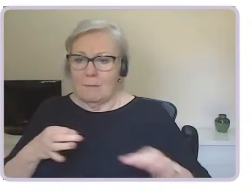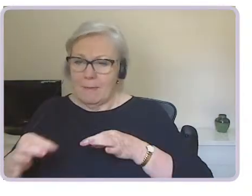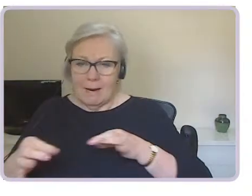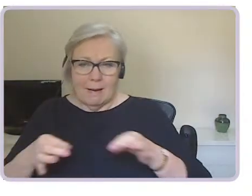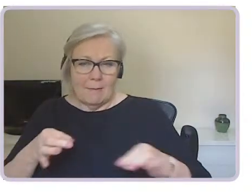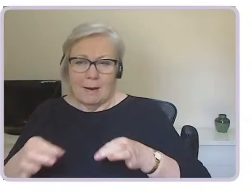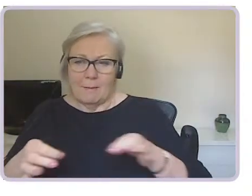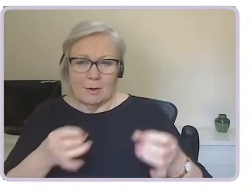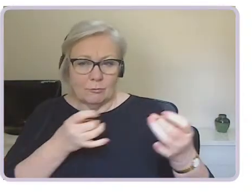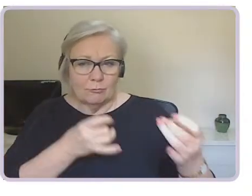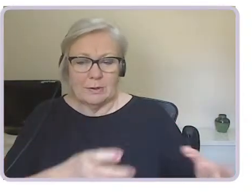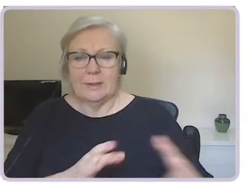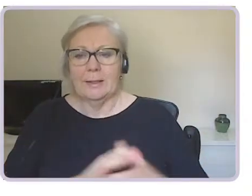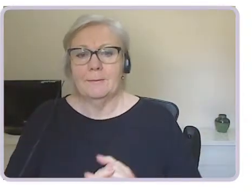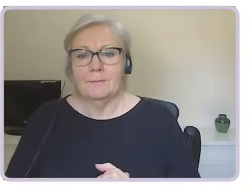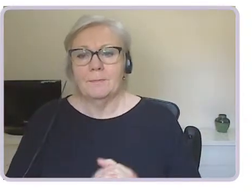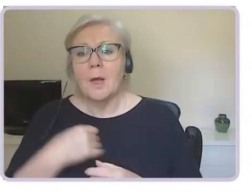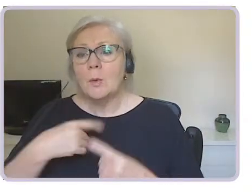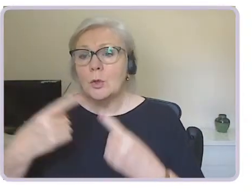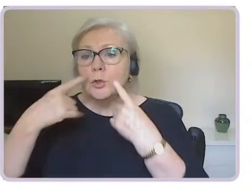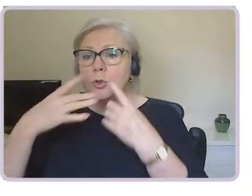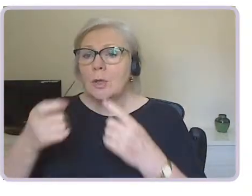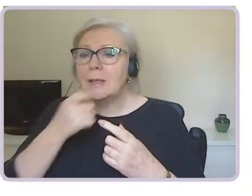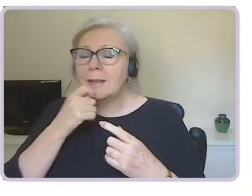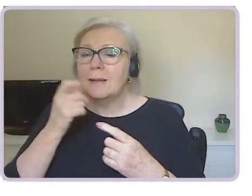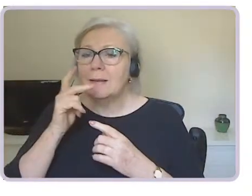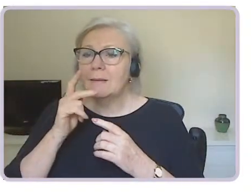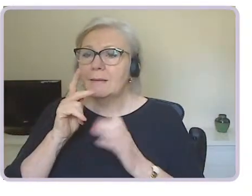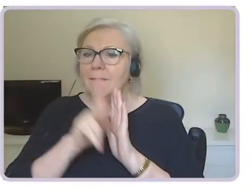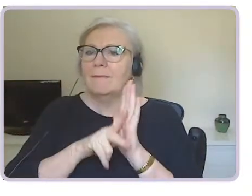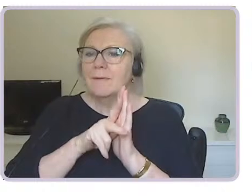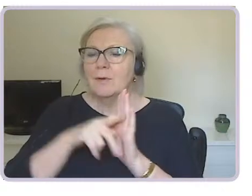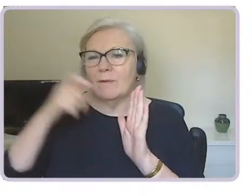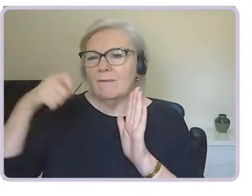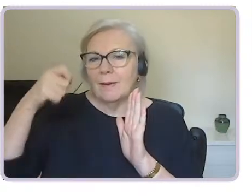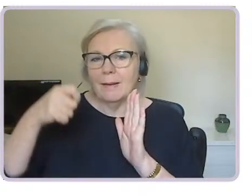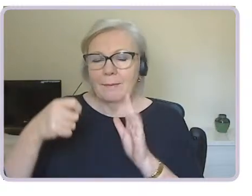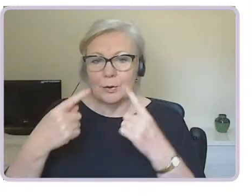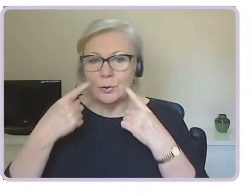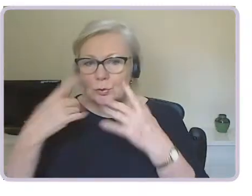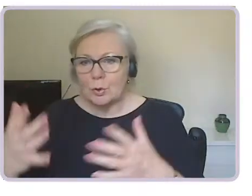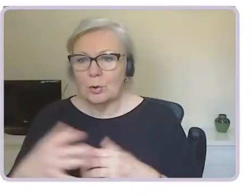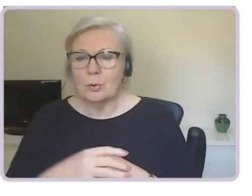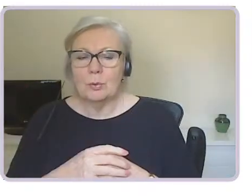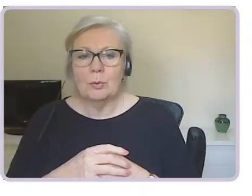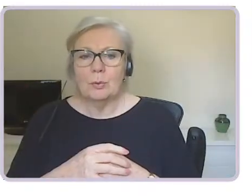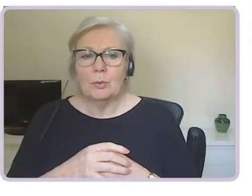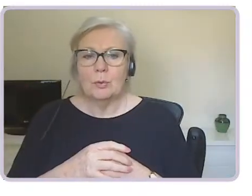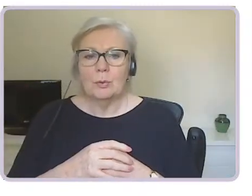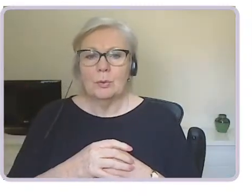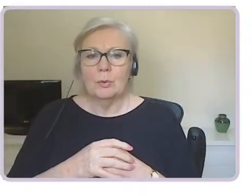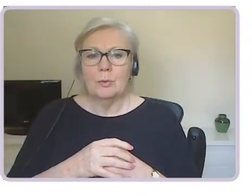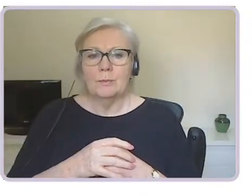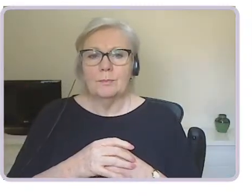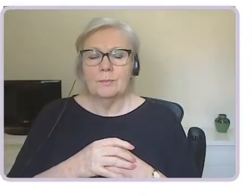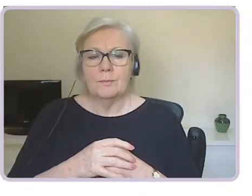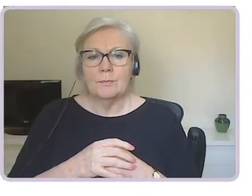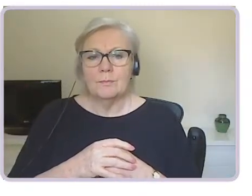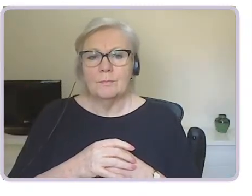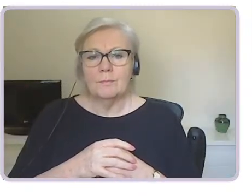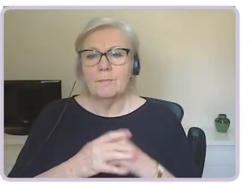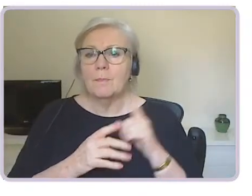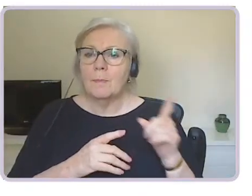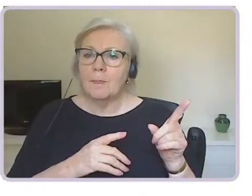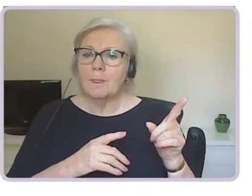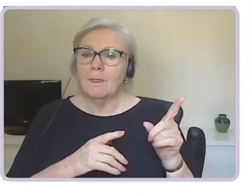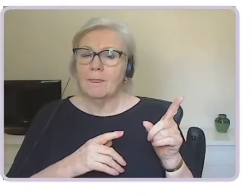We're going to look at a short film next that hopefully highlights some of this to you. And this short film